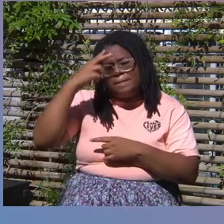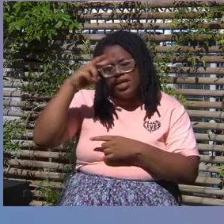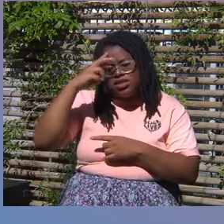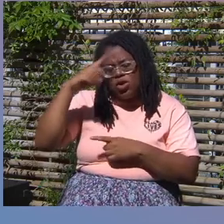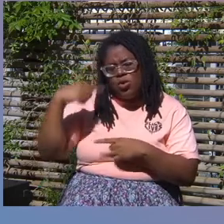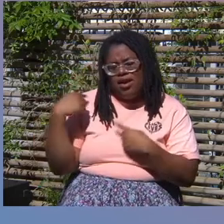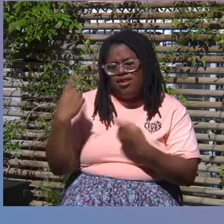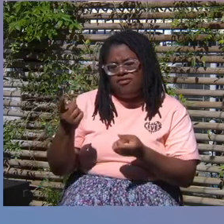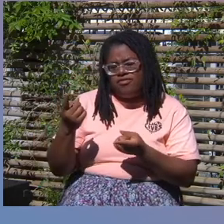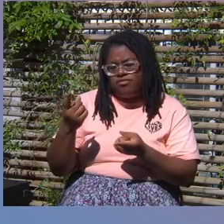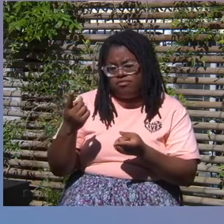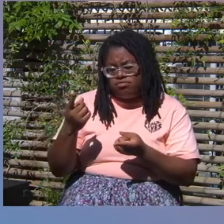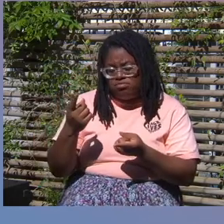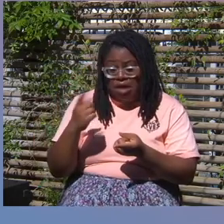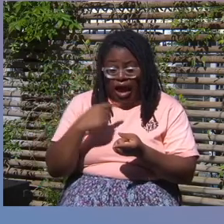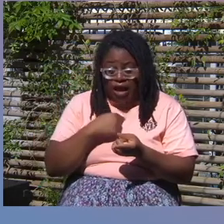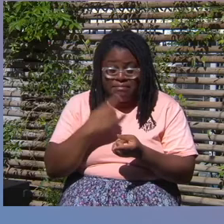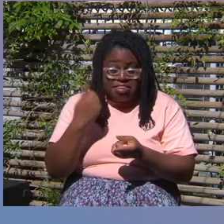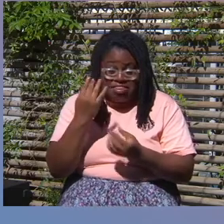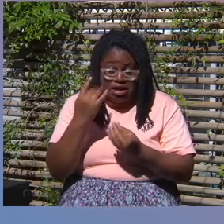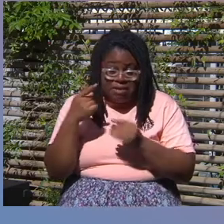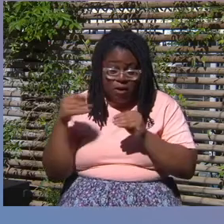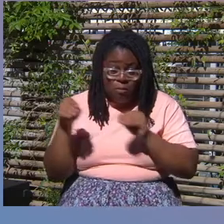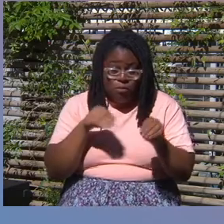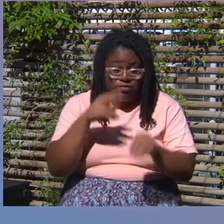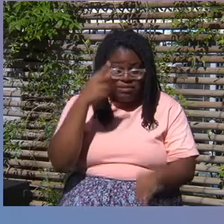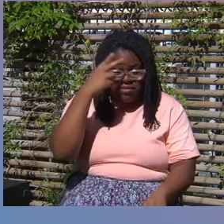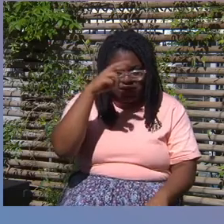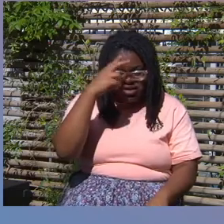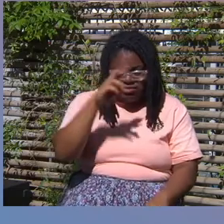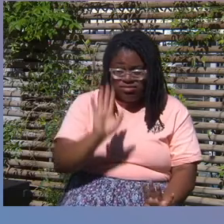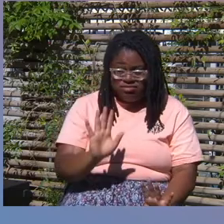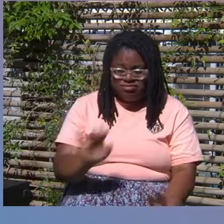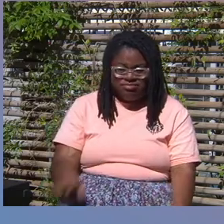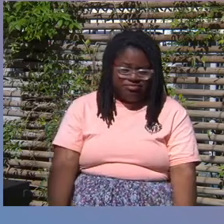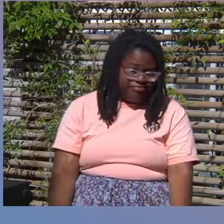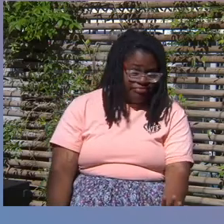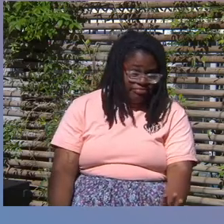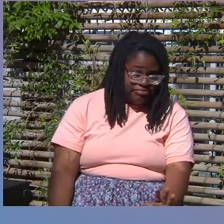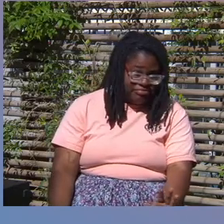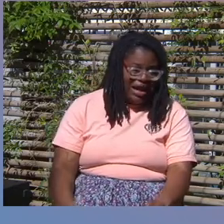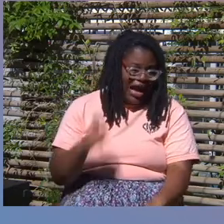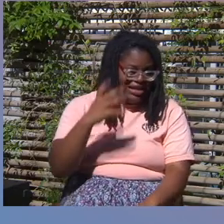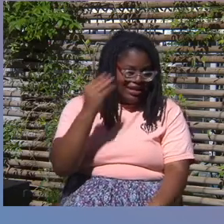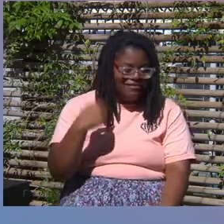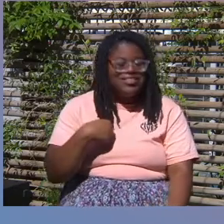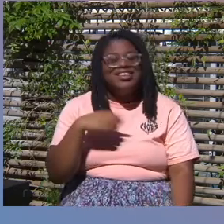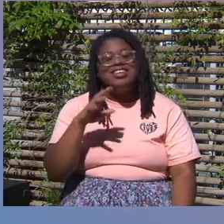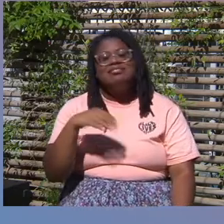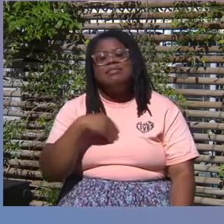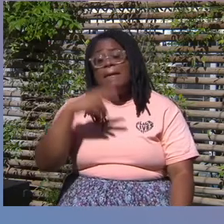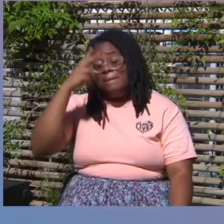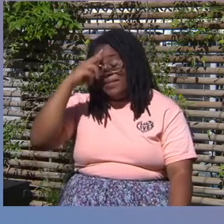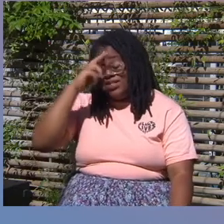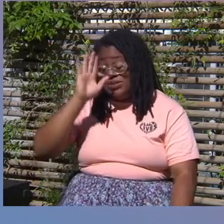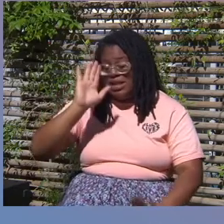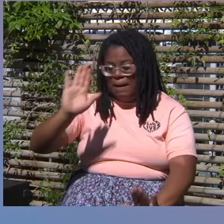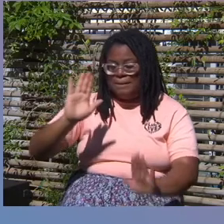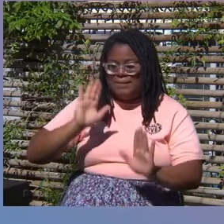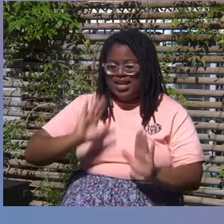so, I'm considering living there. Oh. Any recommendations? Yeah, we got to get out of America. Mexico is amazing. I